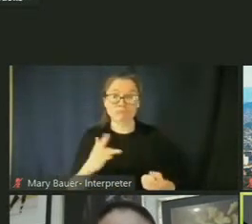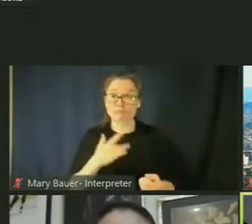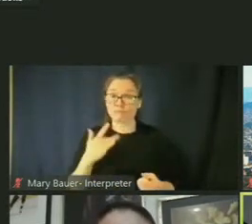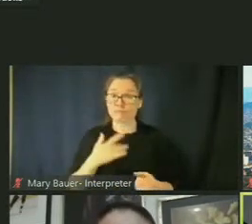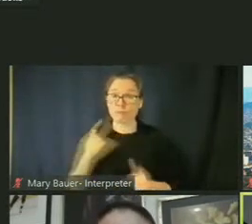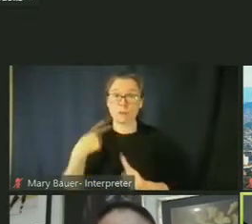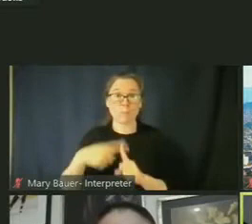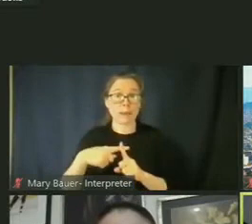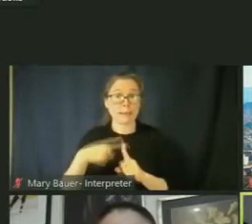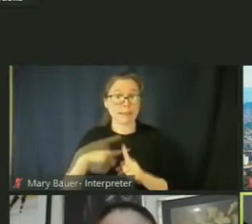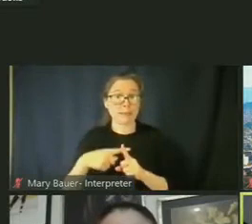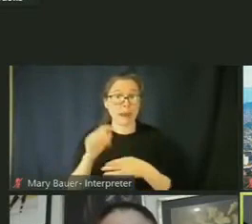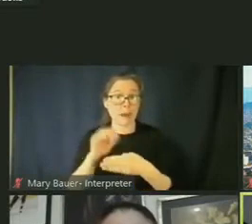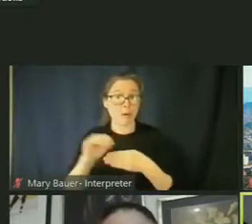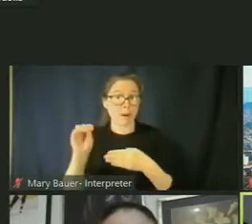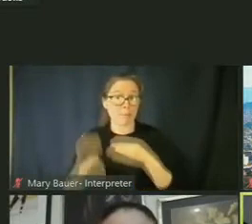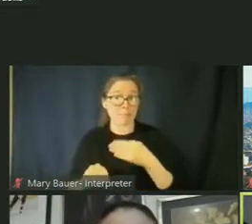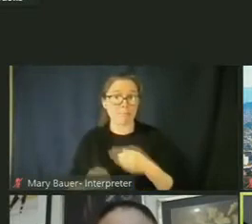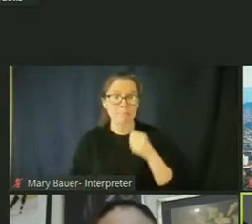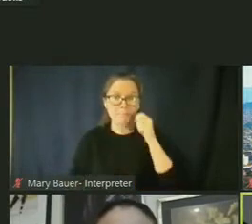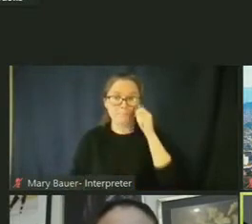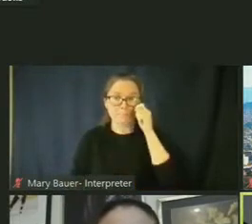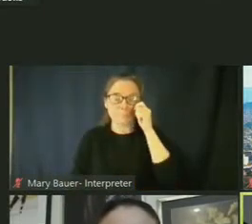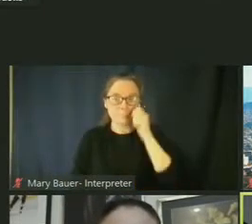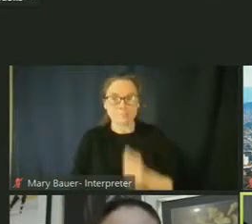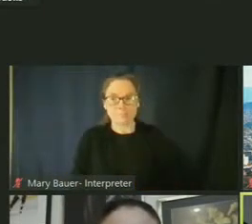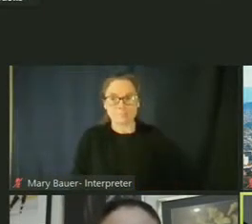findings. Next slide.